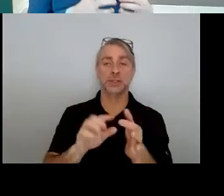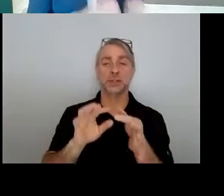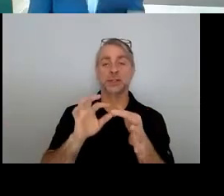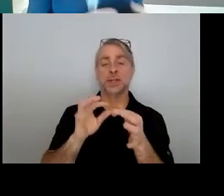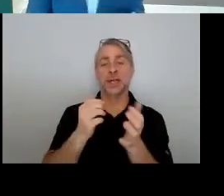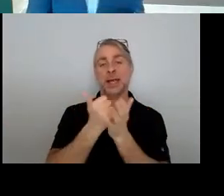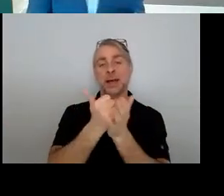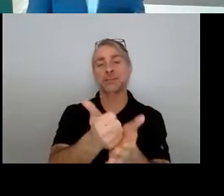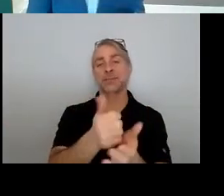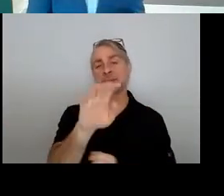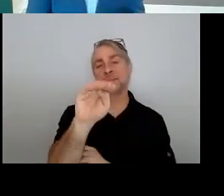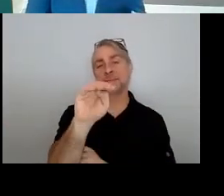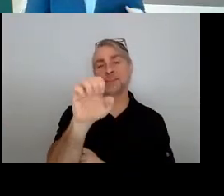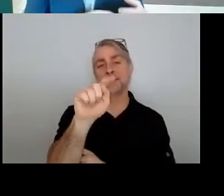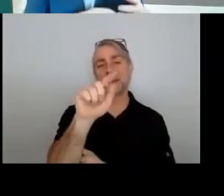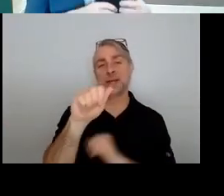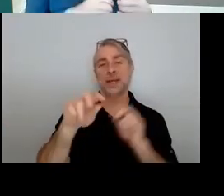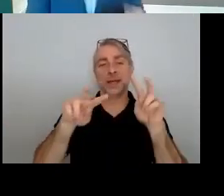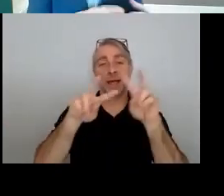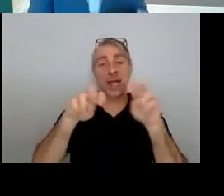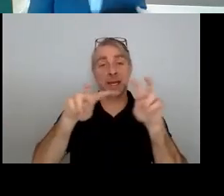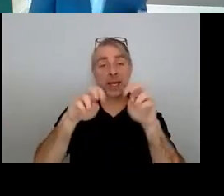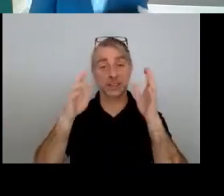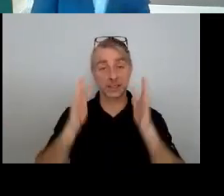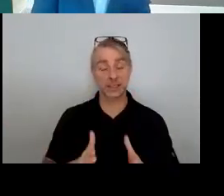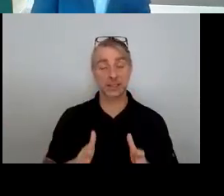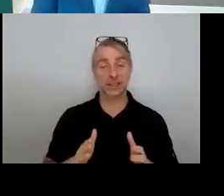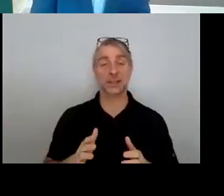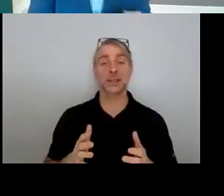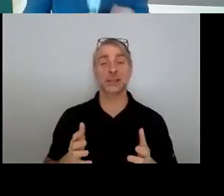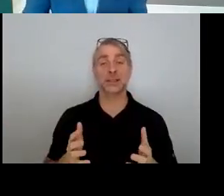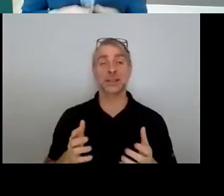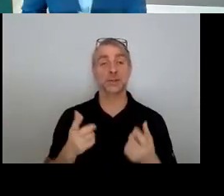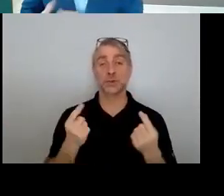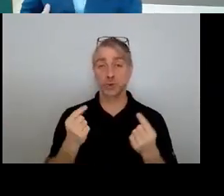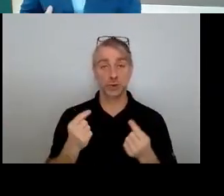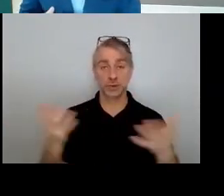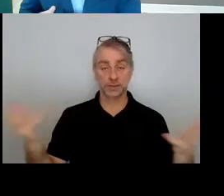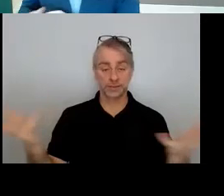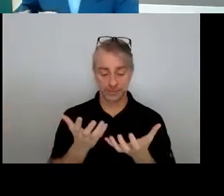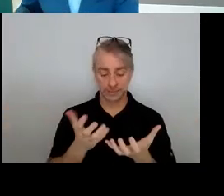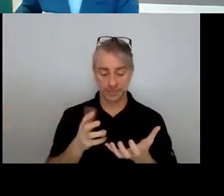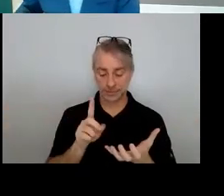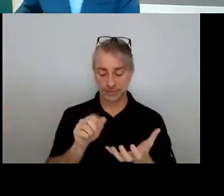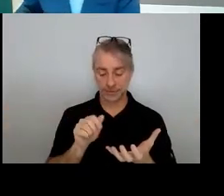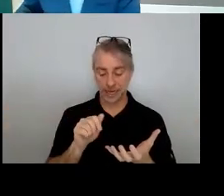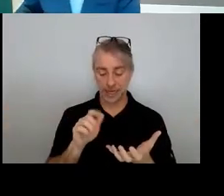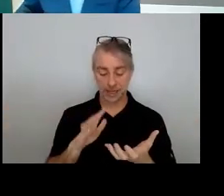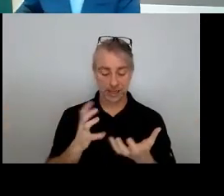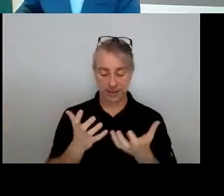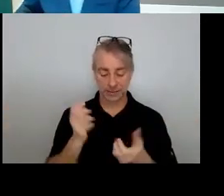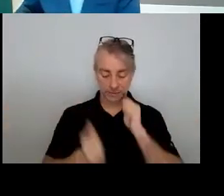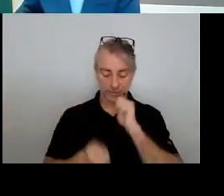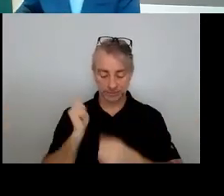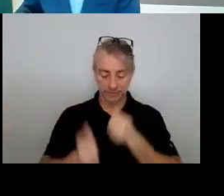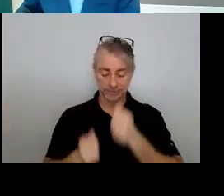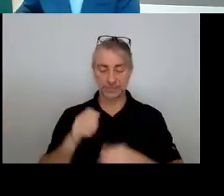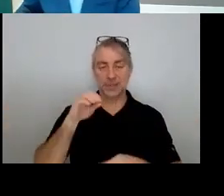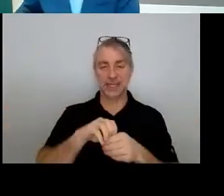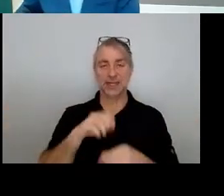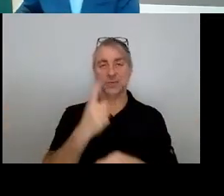meta-analysts transform whatever data they have into the effect size that they are going to need for